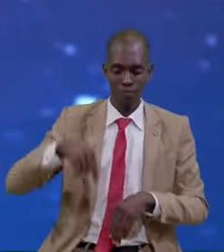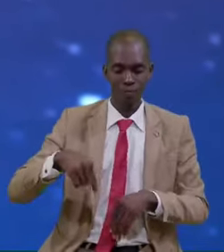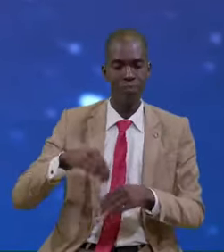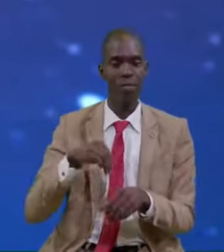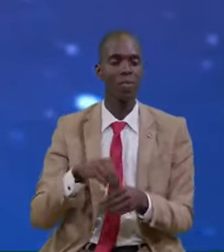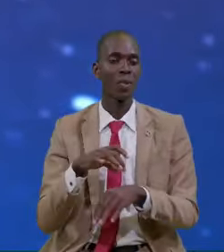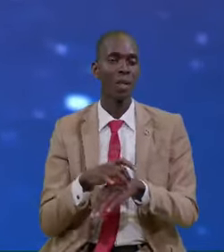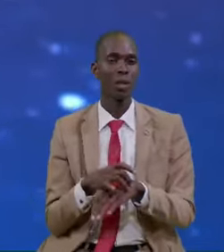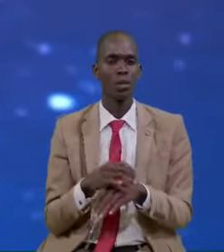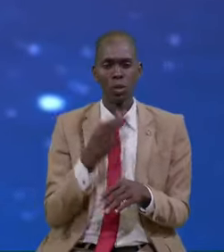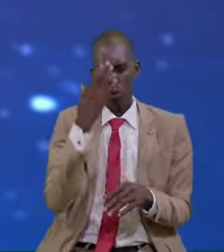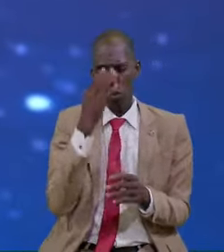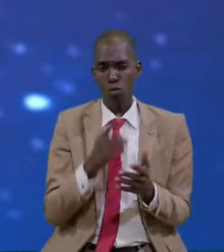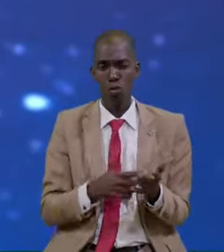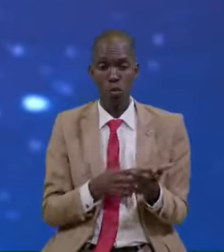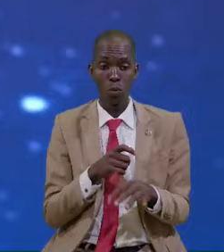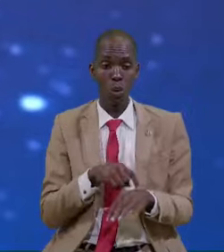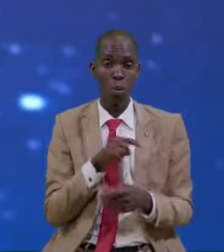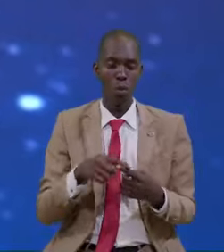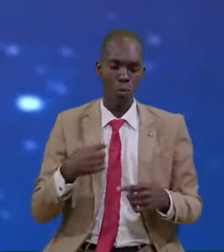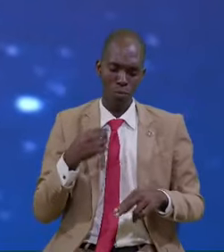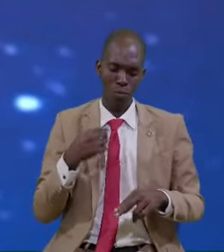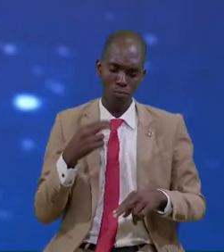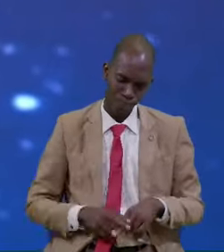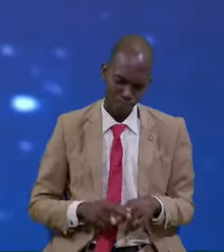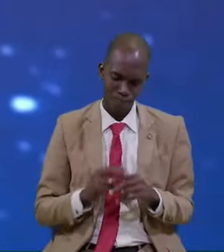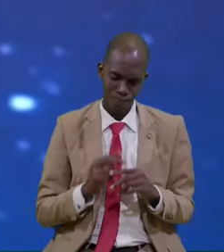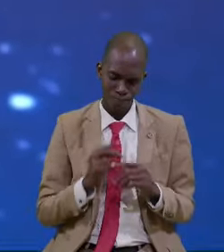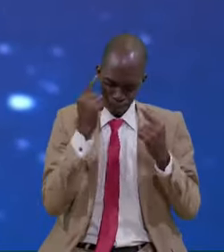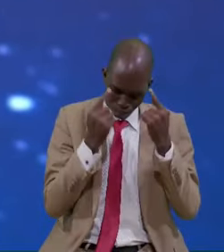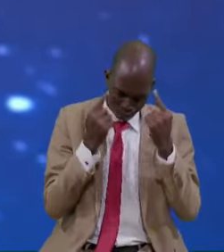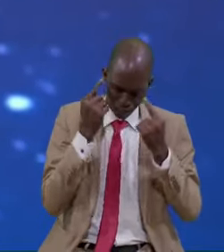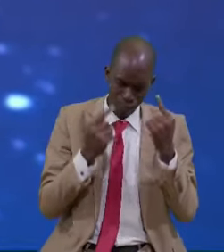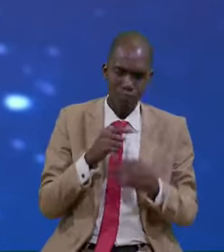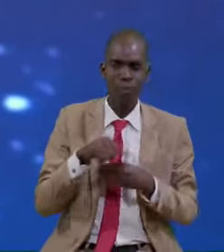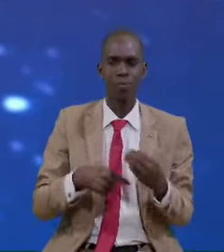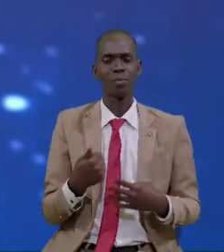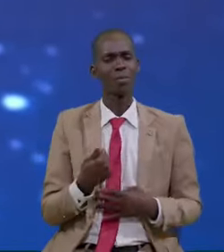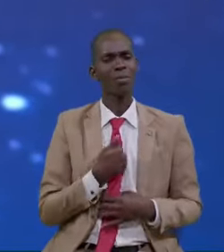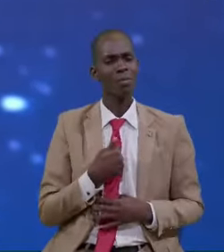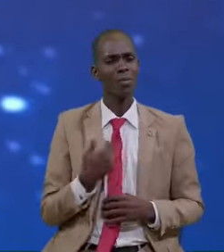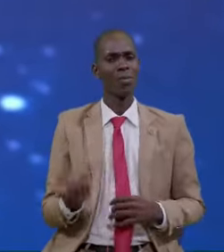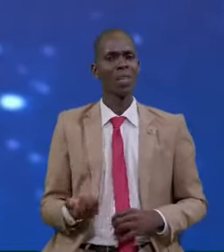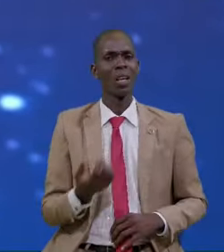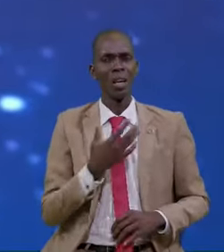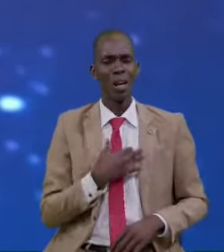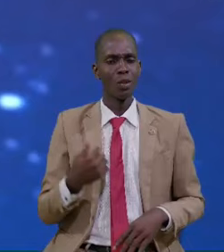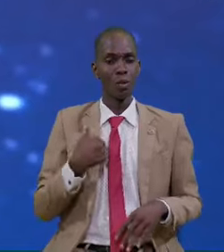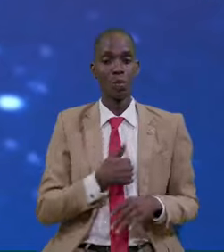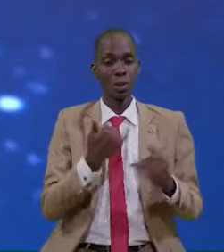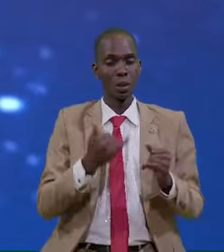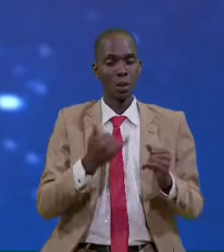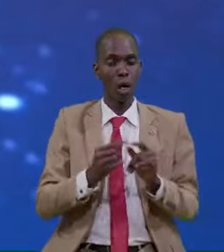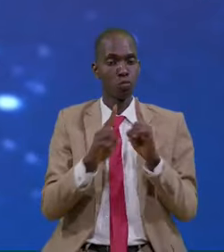when we sit down and we're thinking about ourselves, and we have self-talk. I'm talking